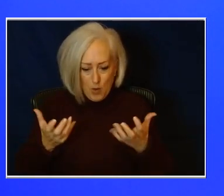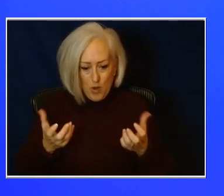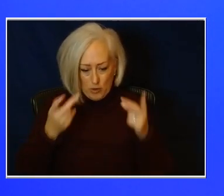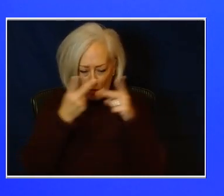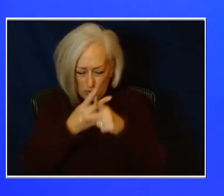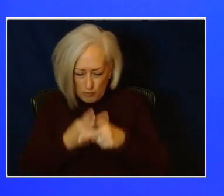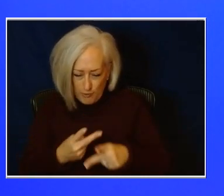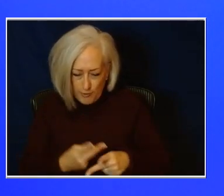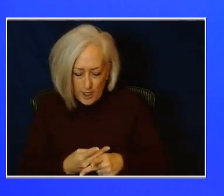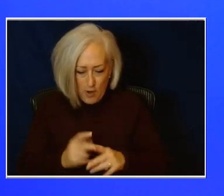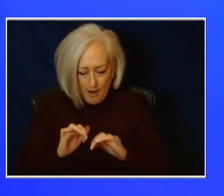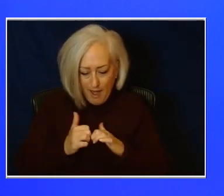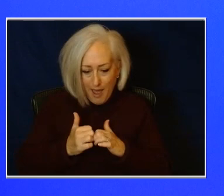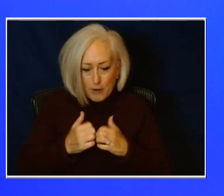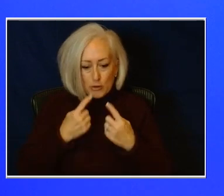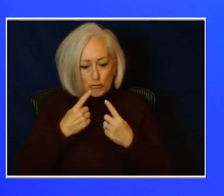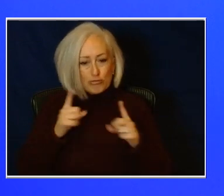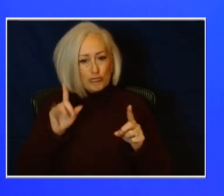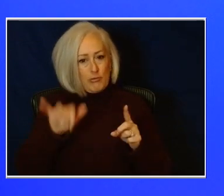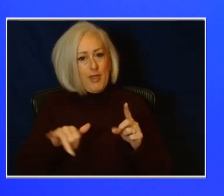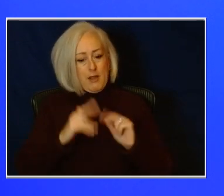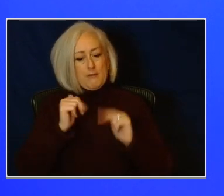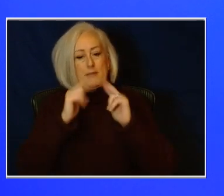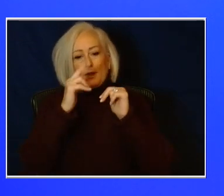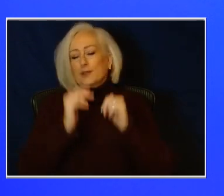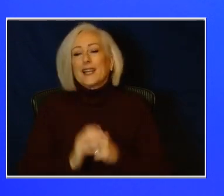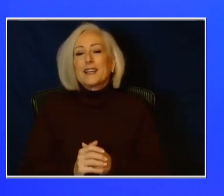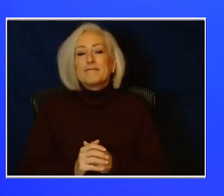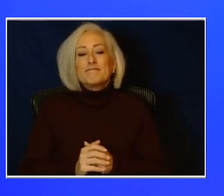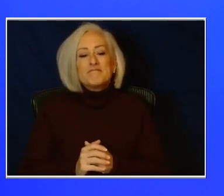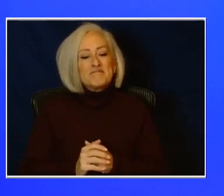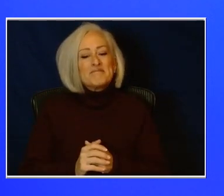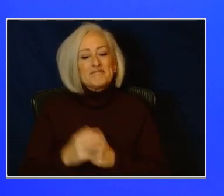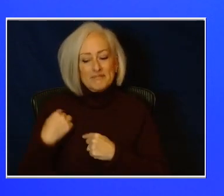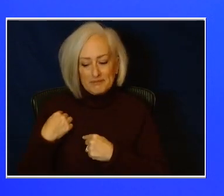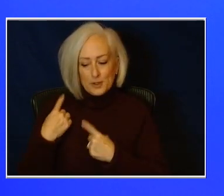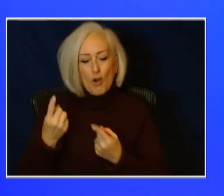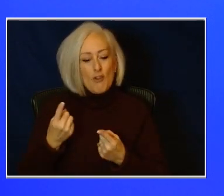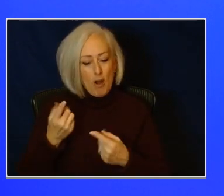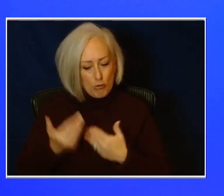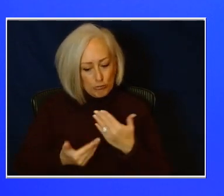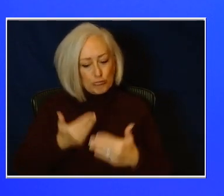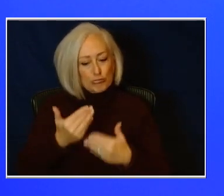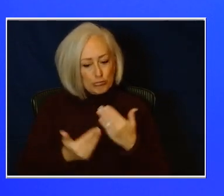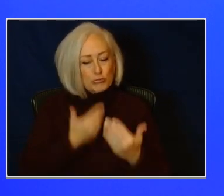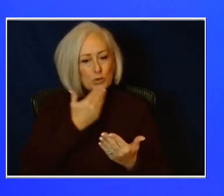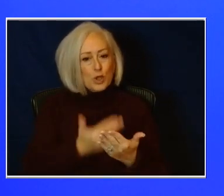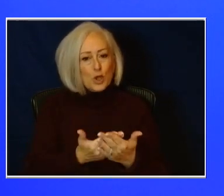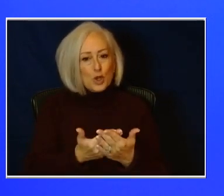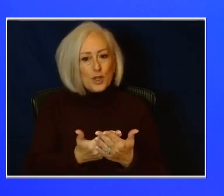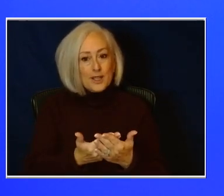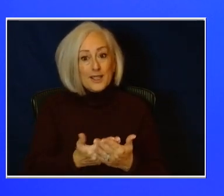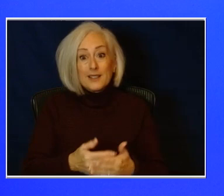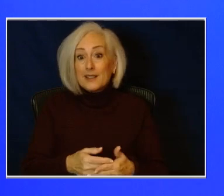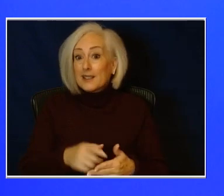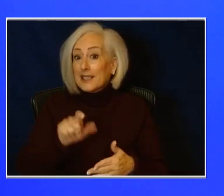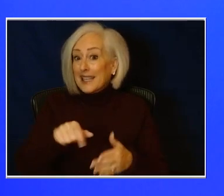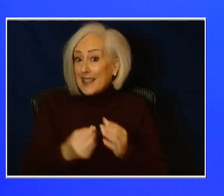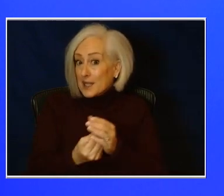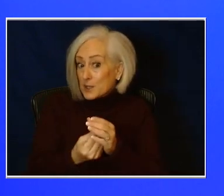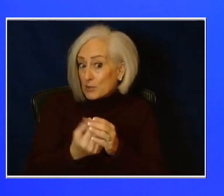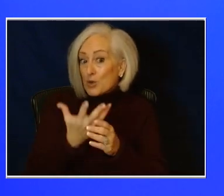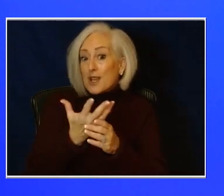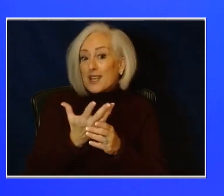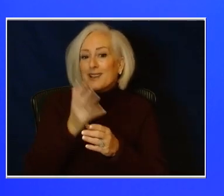think we're making good progress, and this spring we're going to be able to roll out what that vision's really going to look